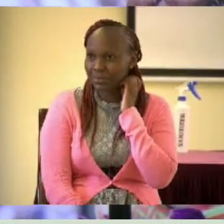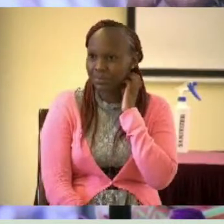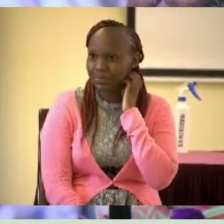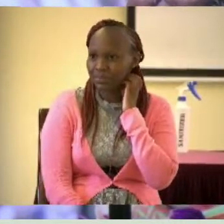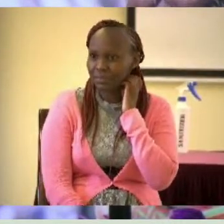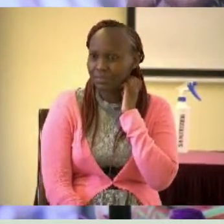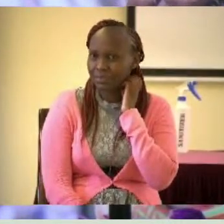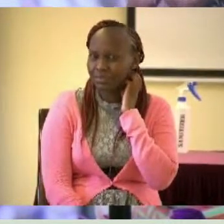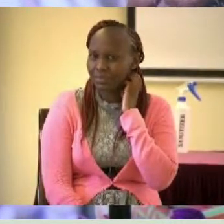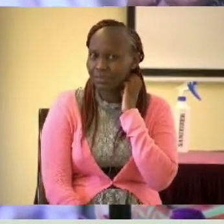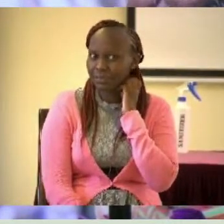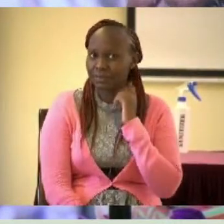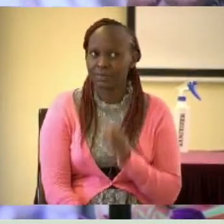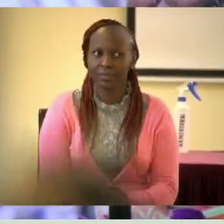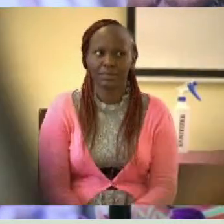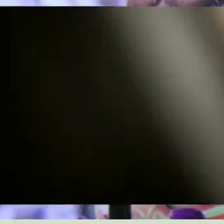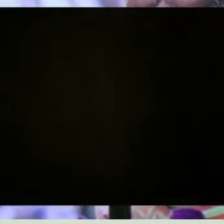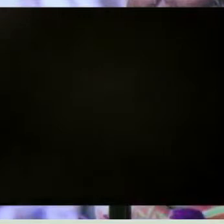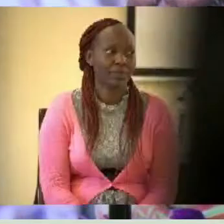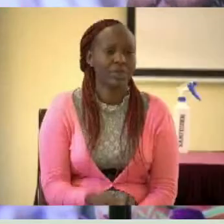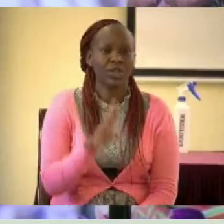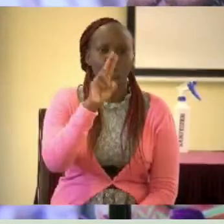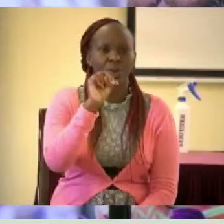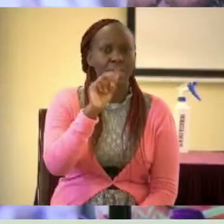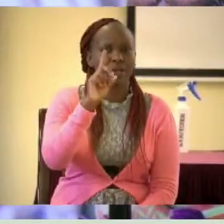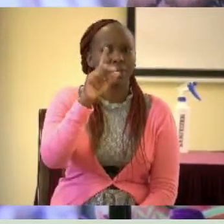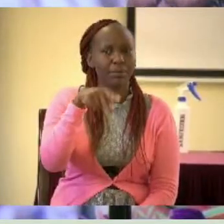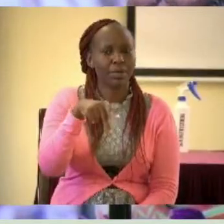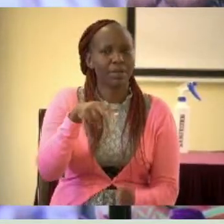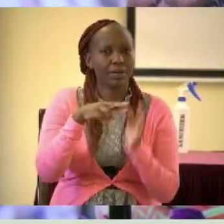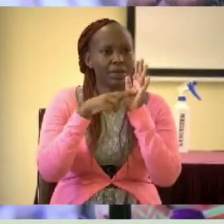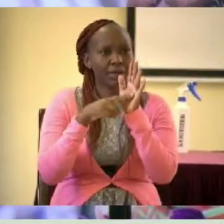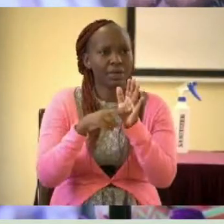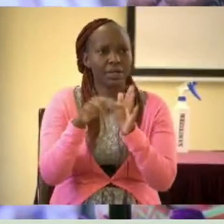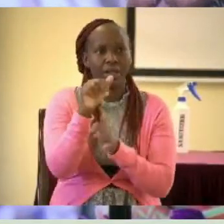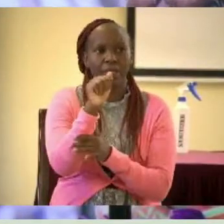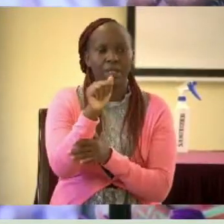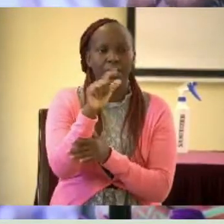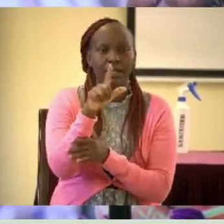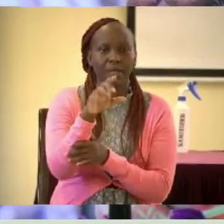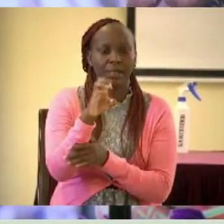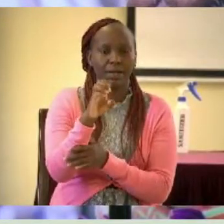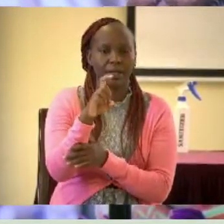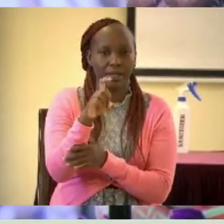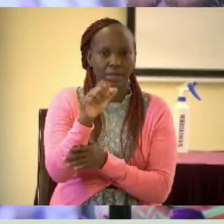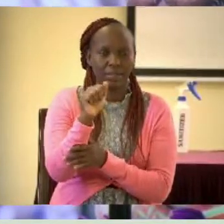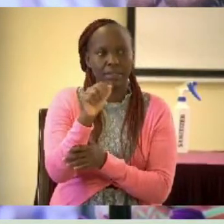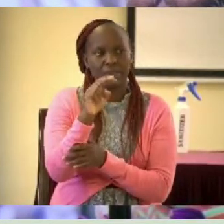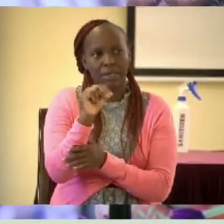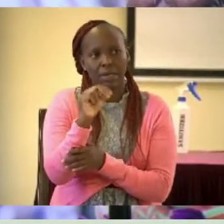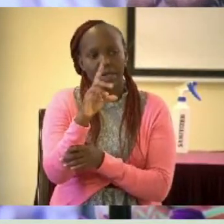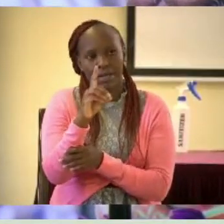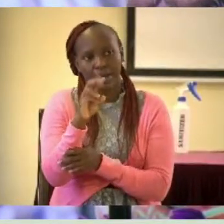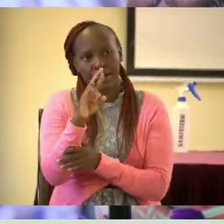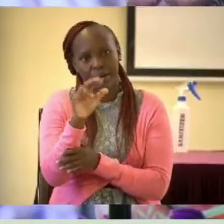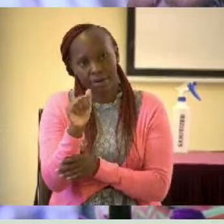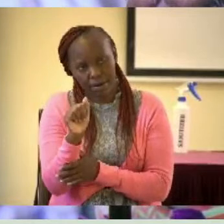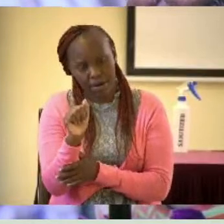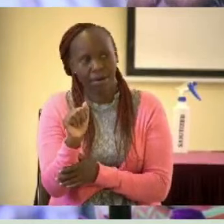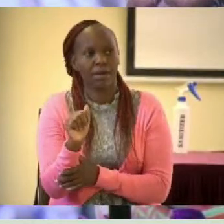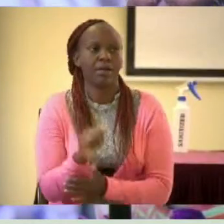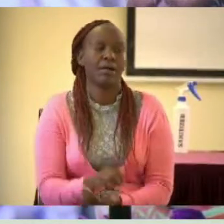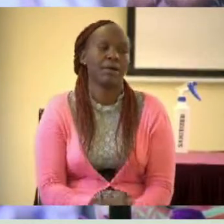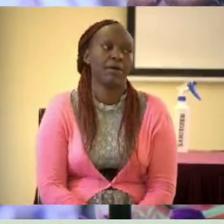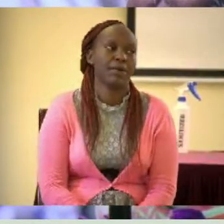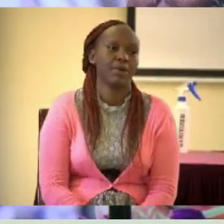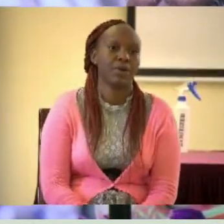not really, yes, Walid is from UNDP, and Alexandra Baron is the Head of Section for the